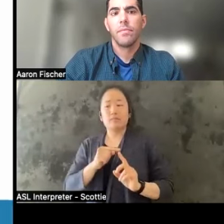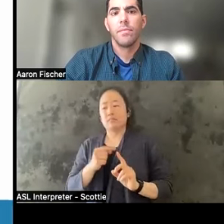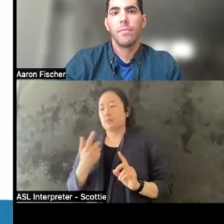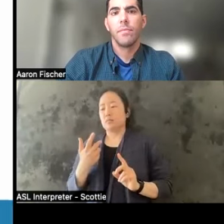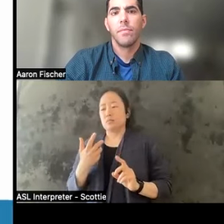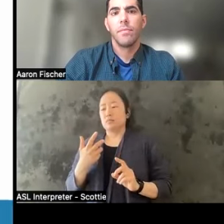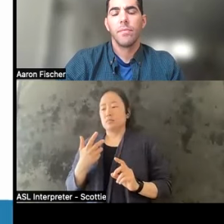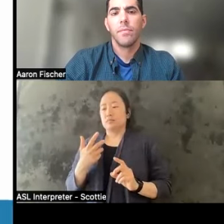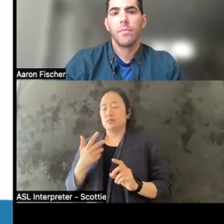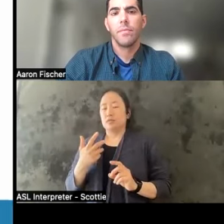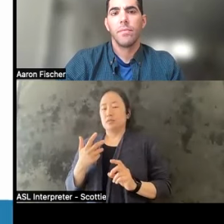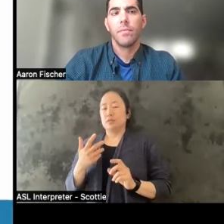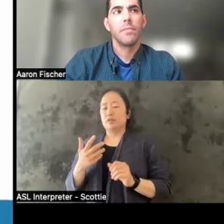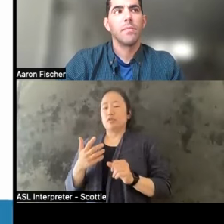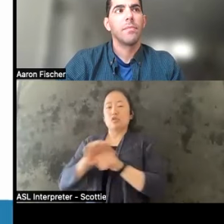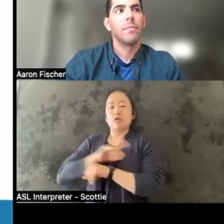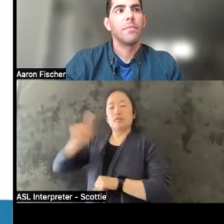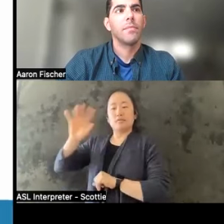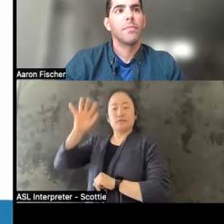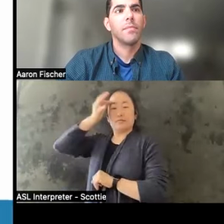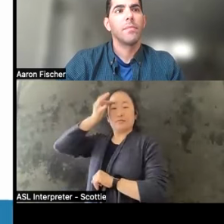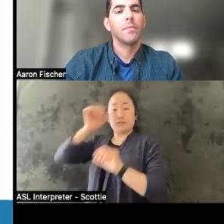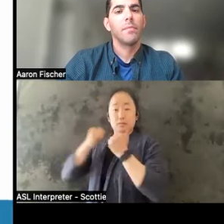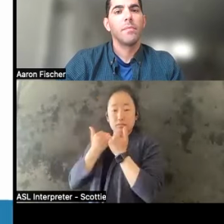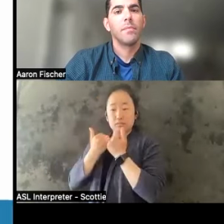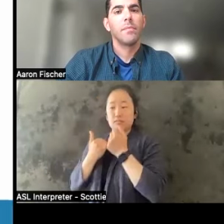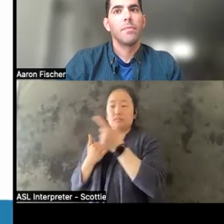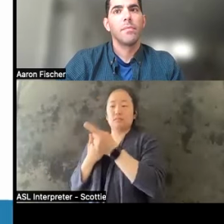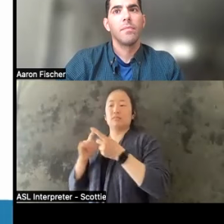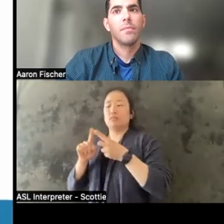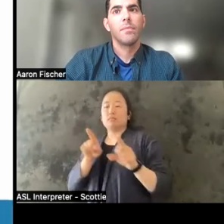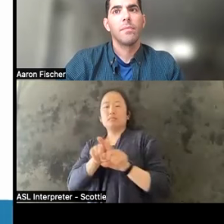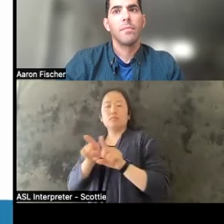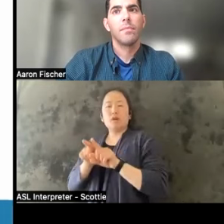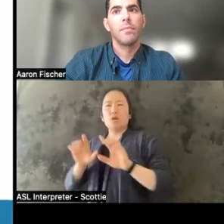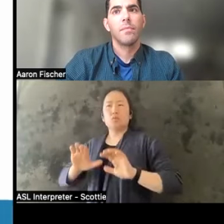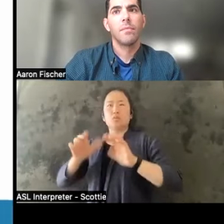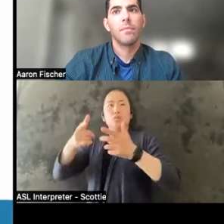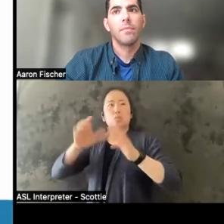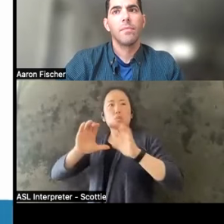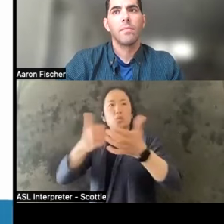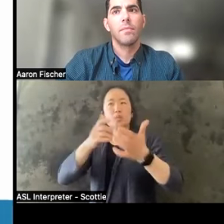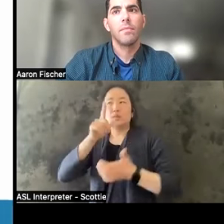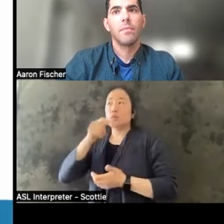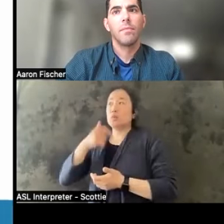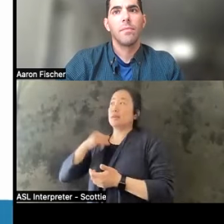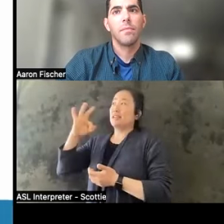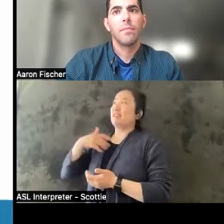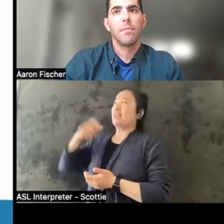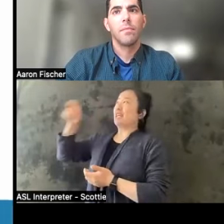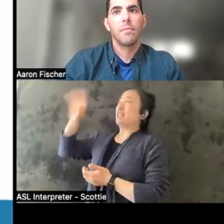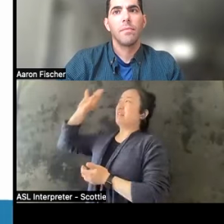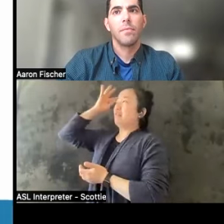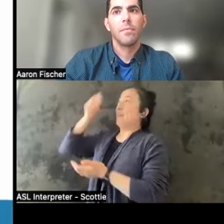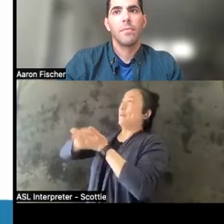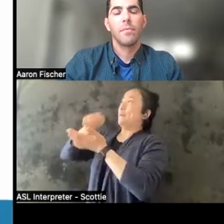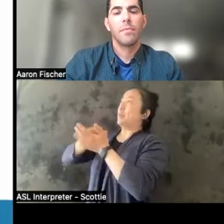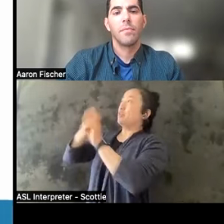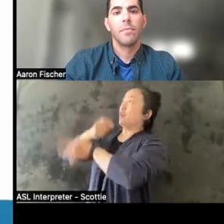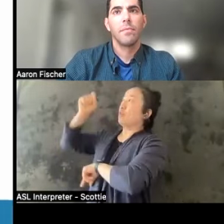federal agencies and also entities that receive federal financial assistance. They